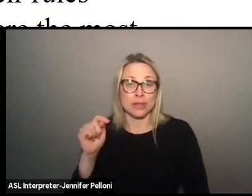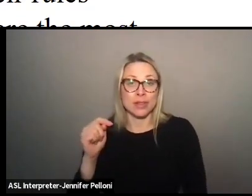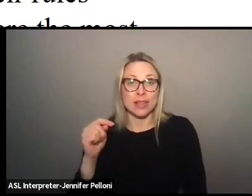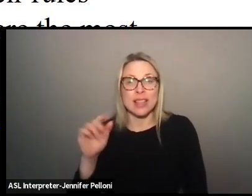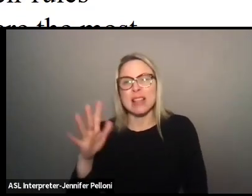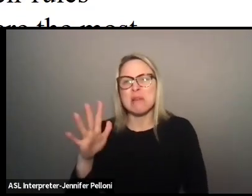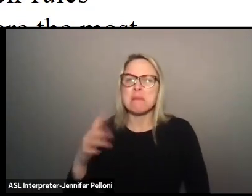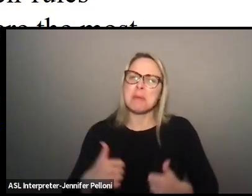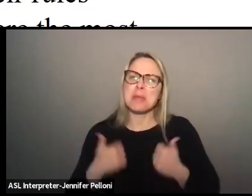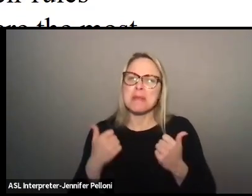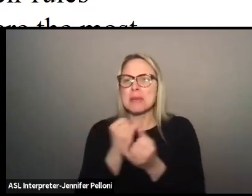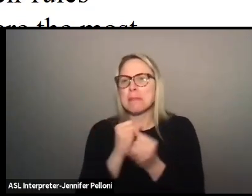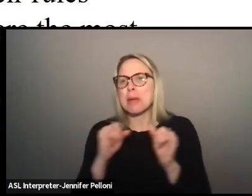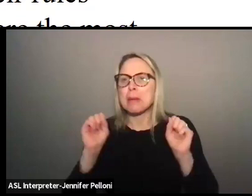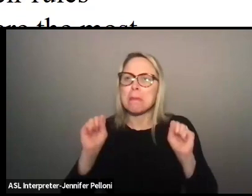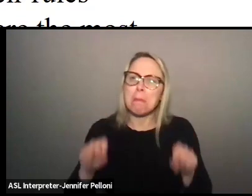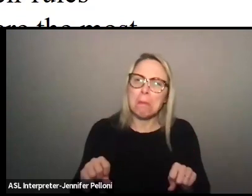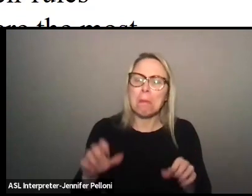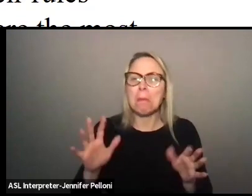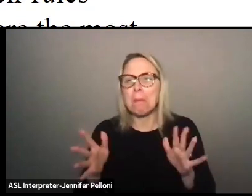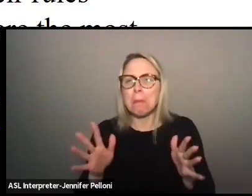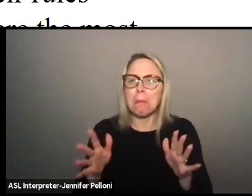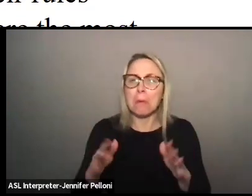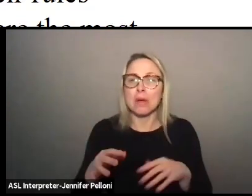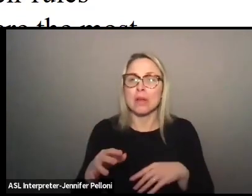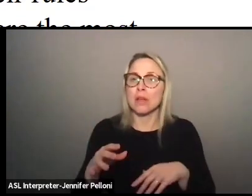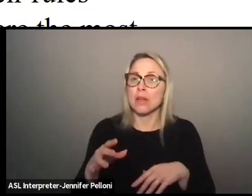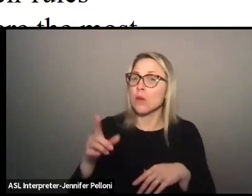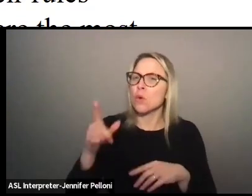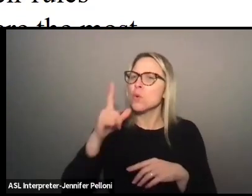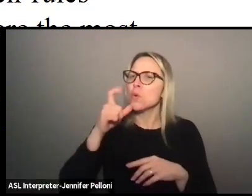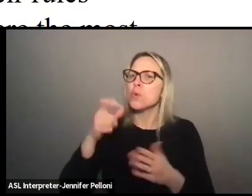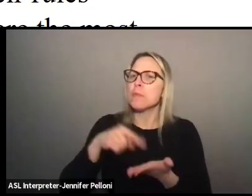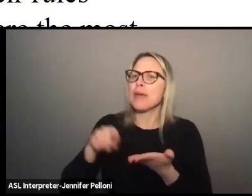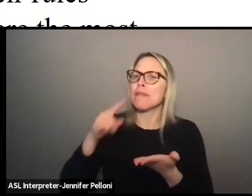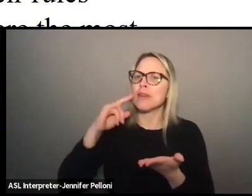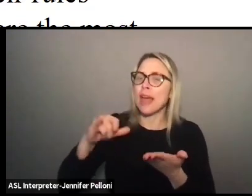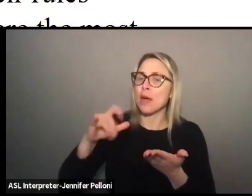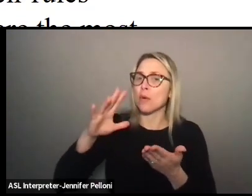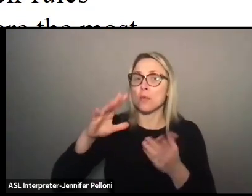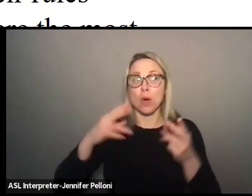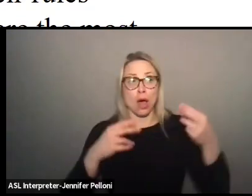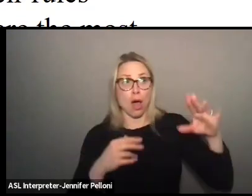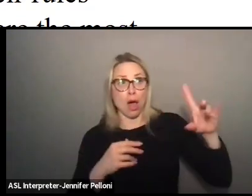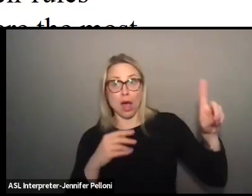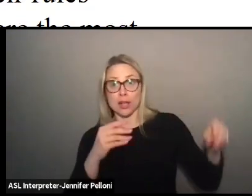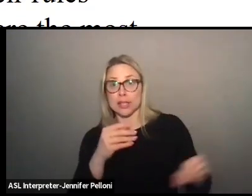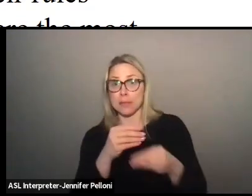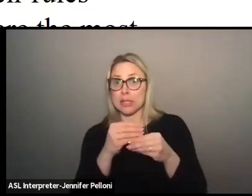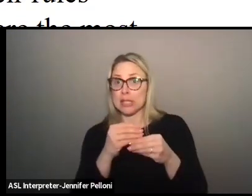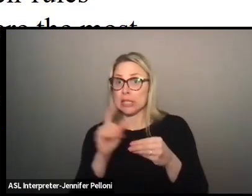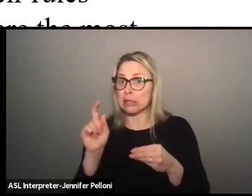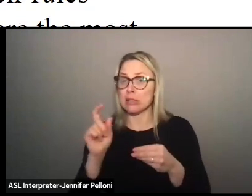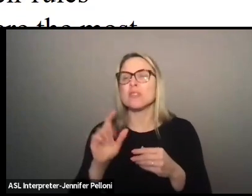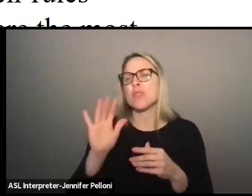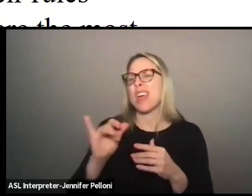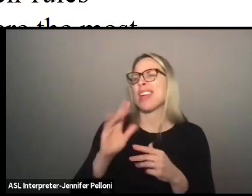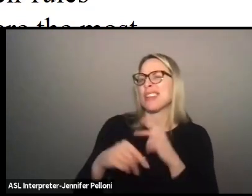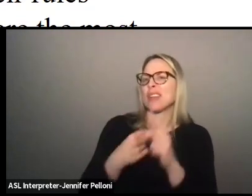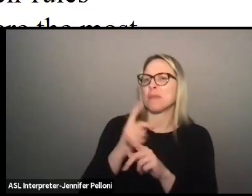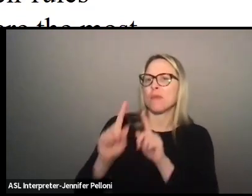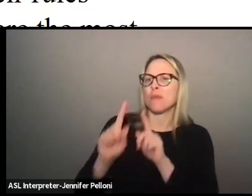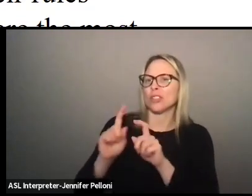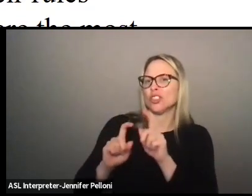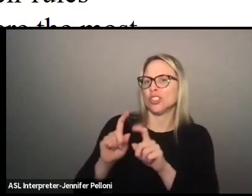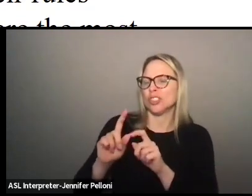somewhat independently, is that going to be subsidized through HUD? So those are some of the questions that you might want to